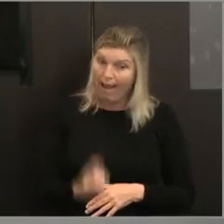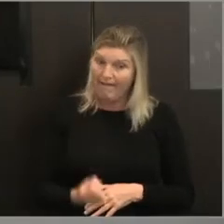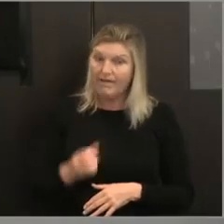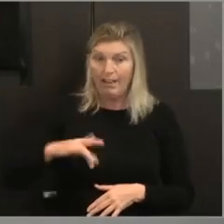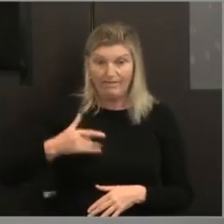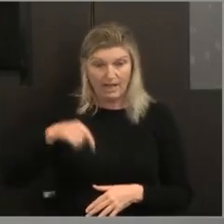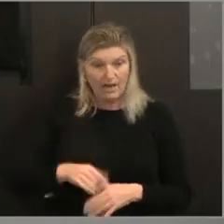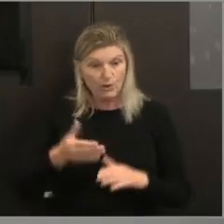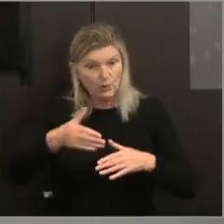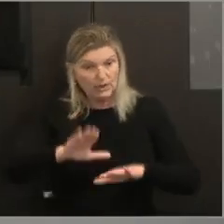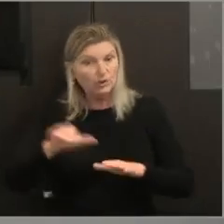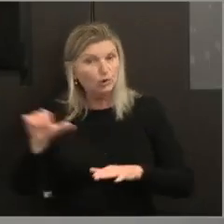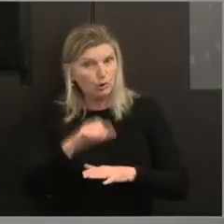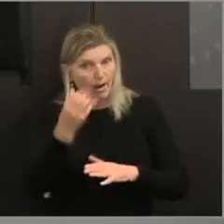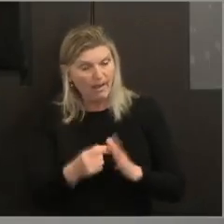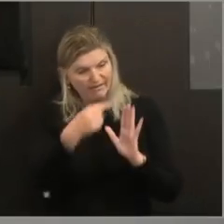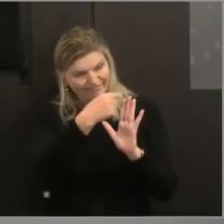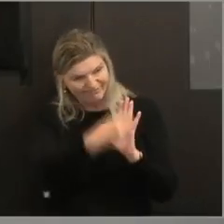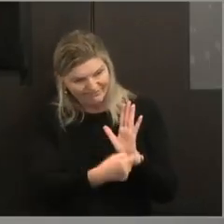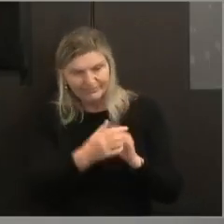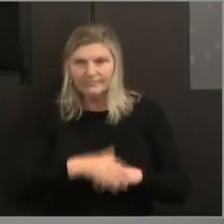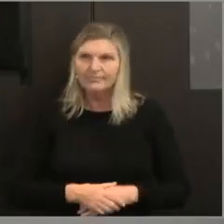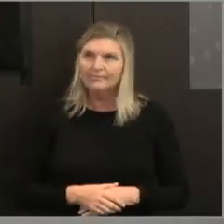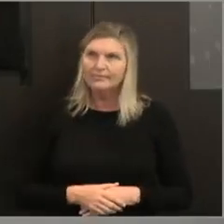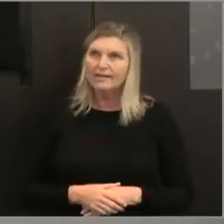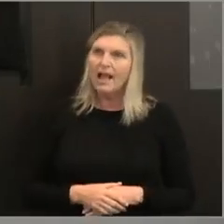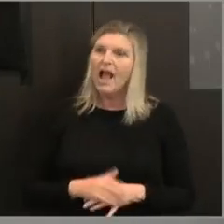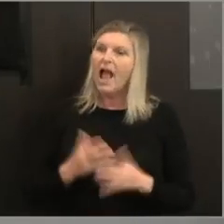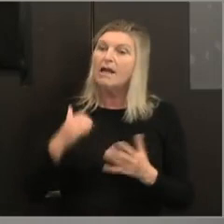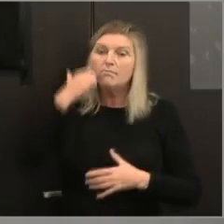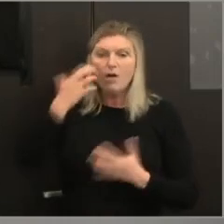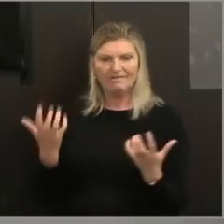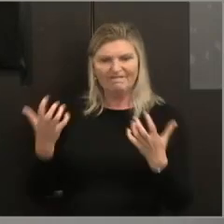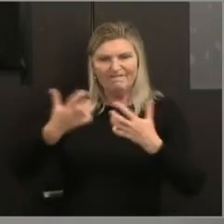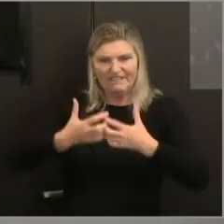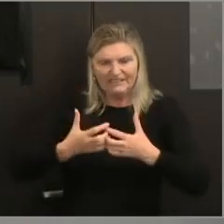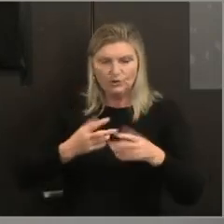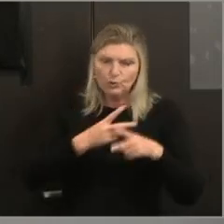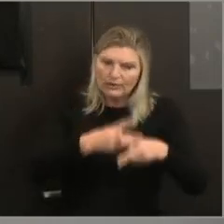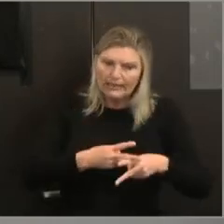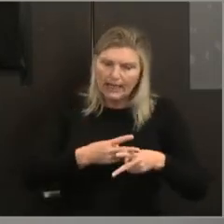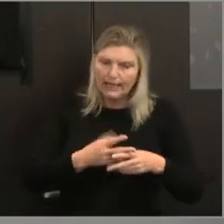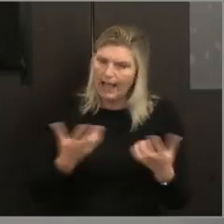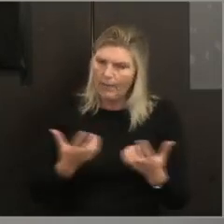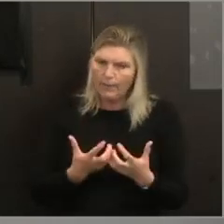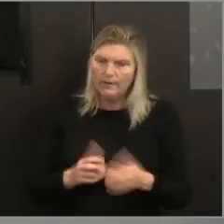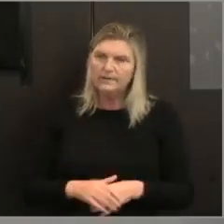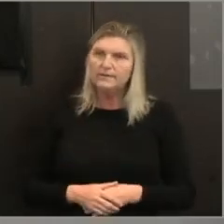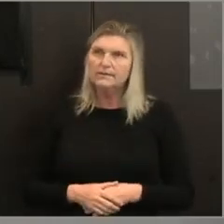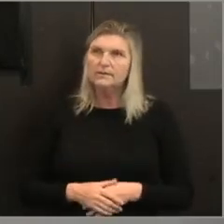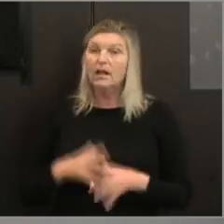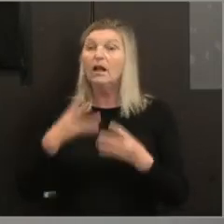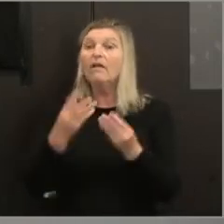in Aotearoa and the particular place of Māori within that tikanga. The value